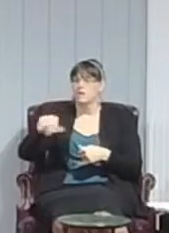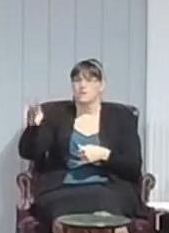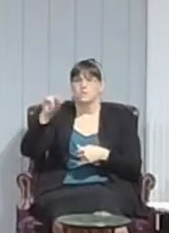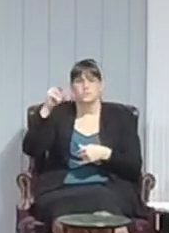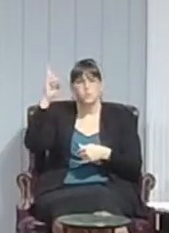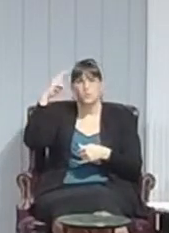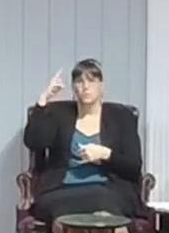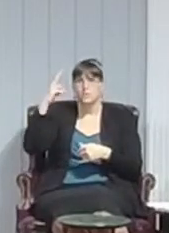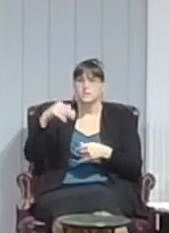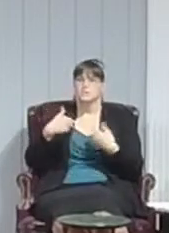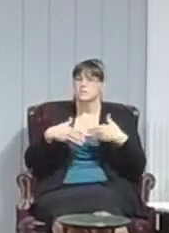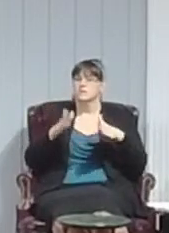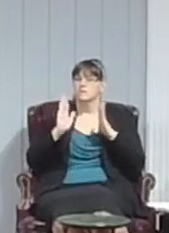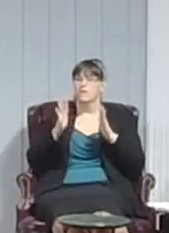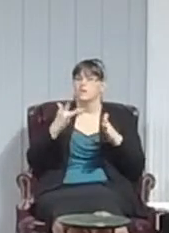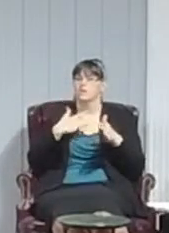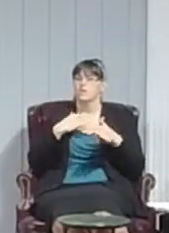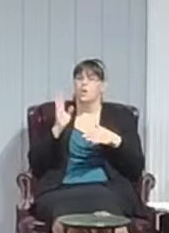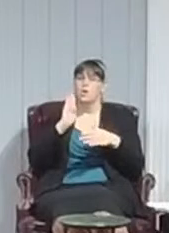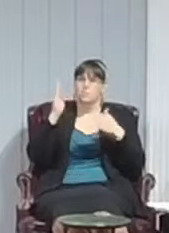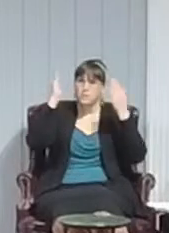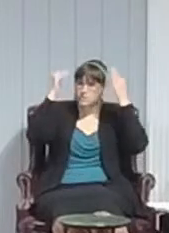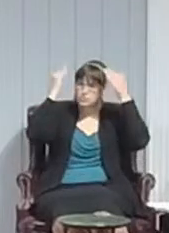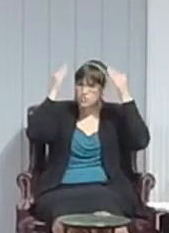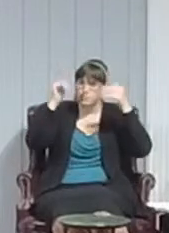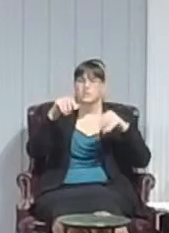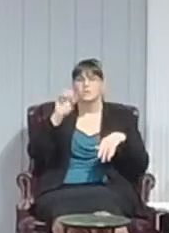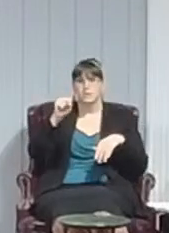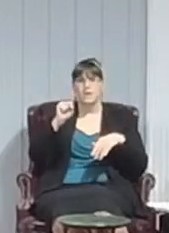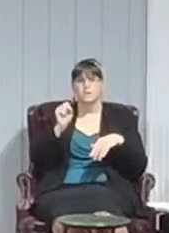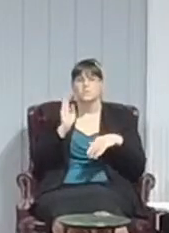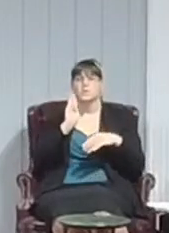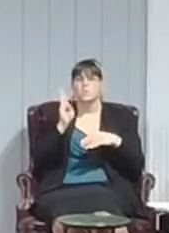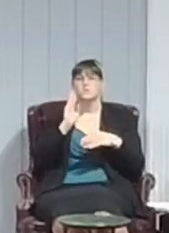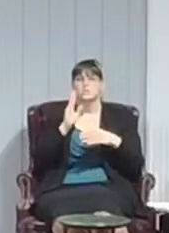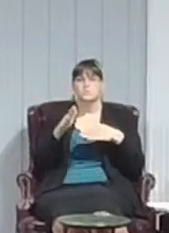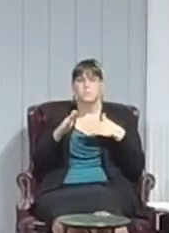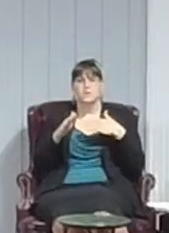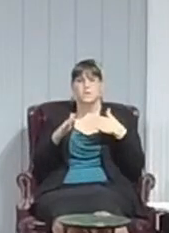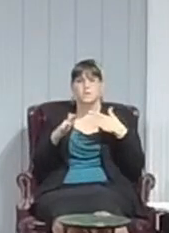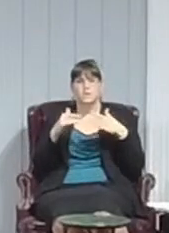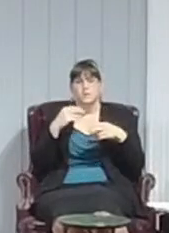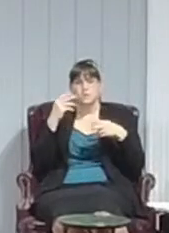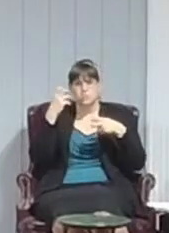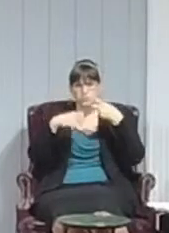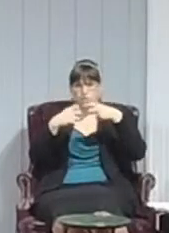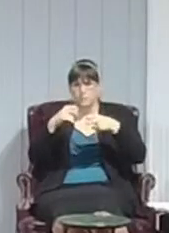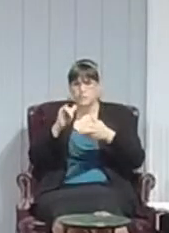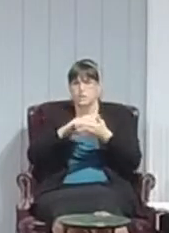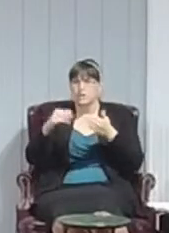There's no reason to let your heart be troubled. Yeah, be concerned that God be glorified in this world.